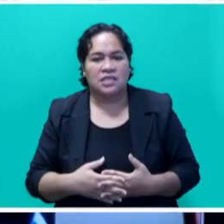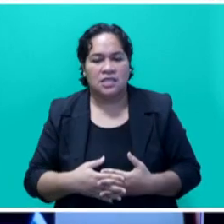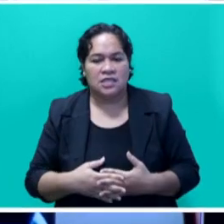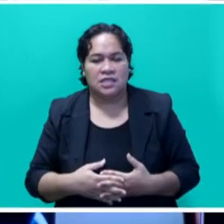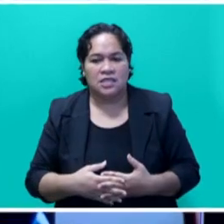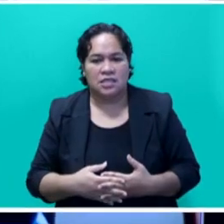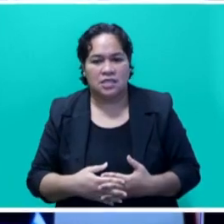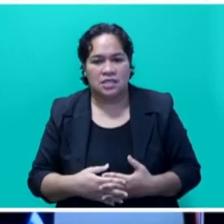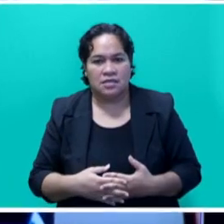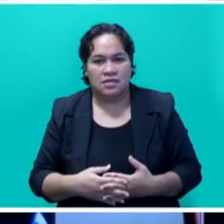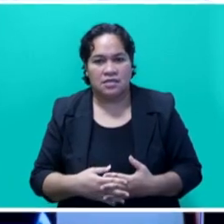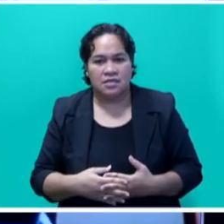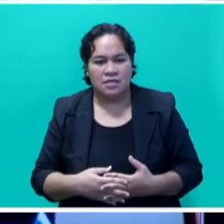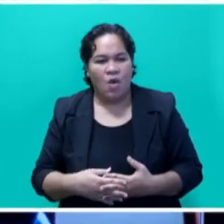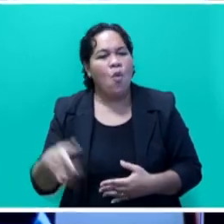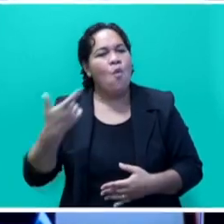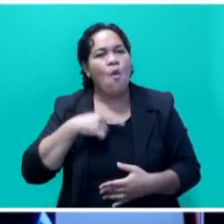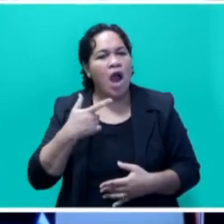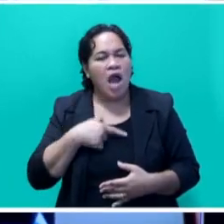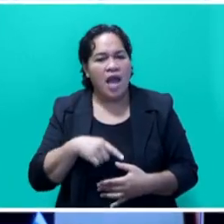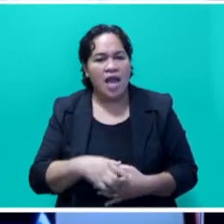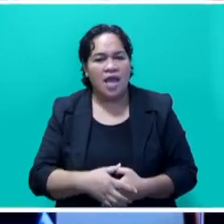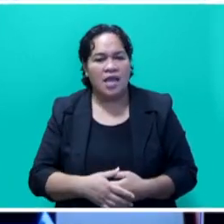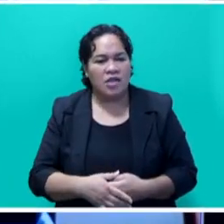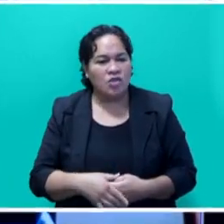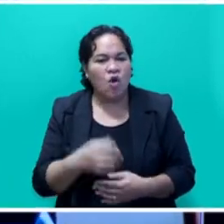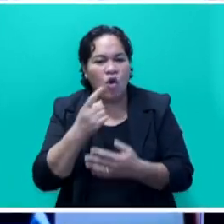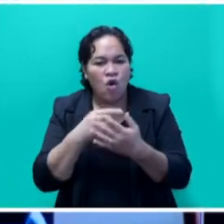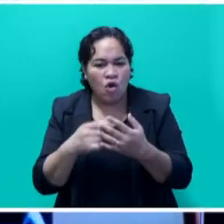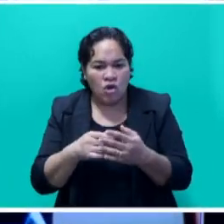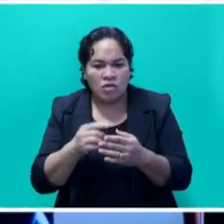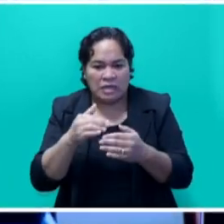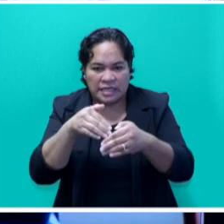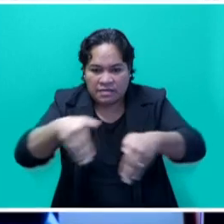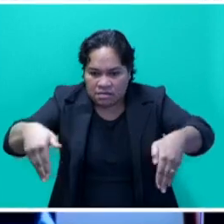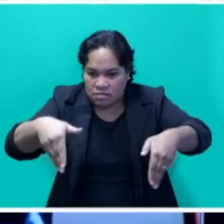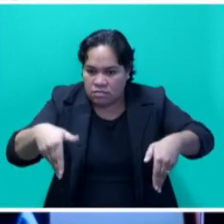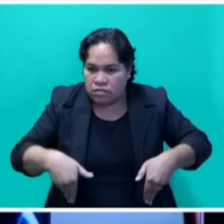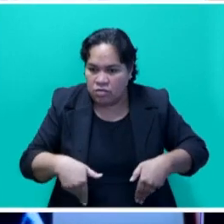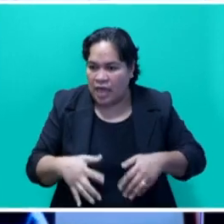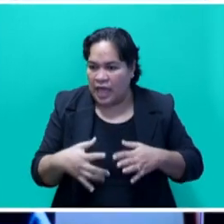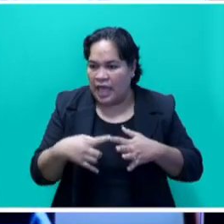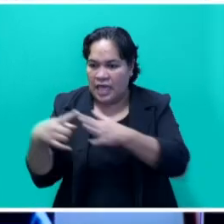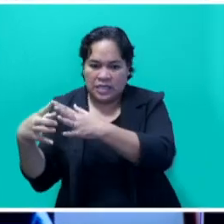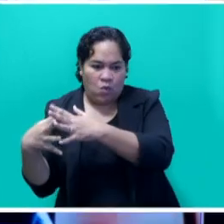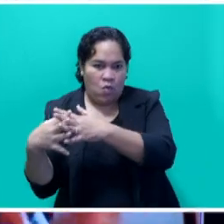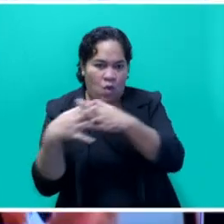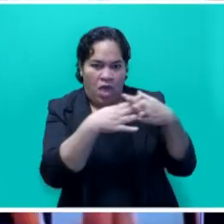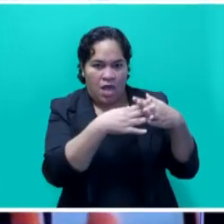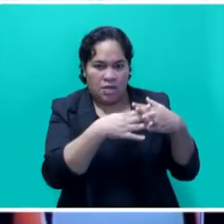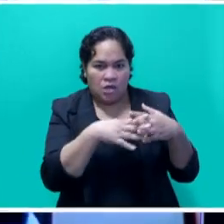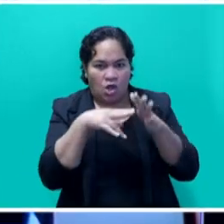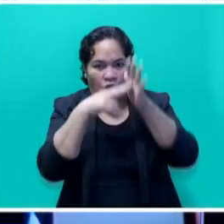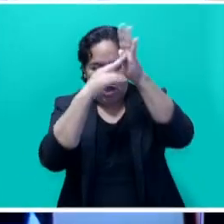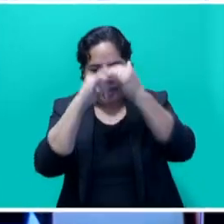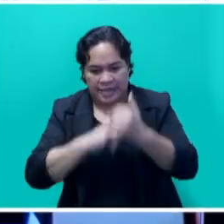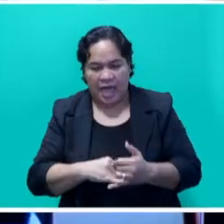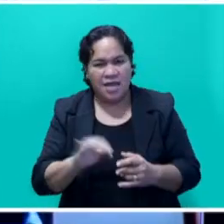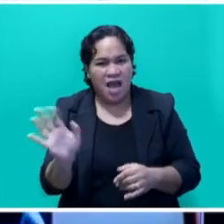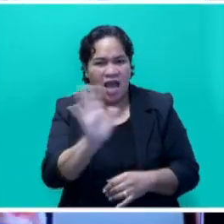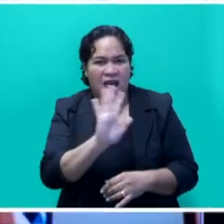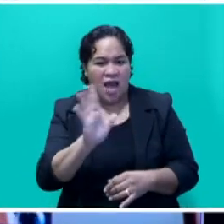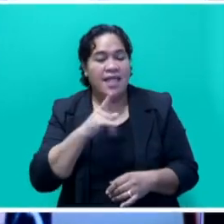selective? Why are we dividing people along provincial lines about east and west and north and south? This is